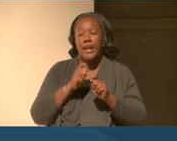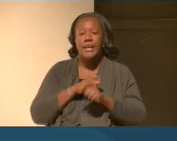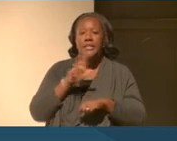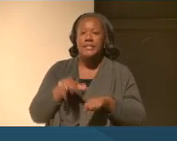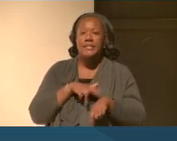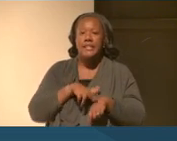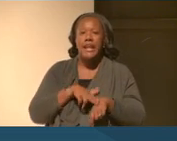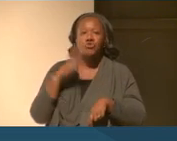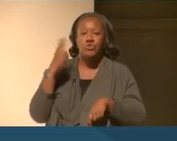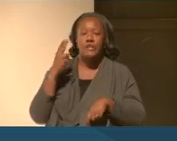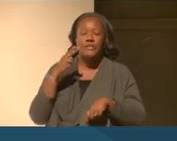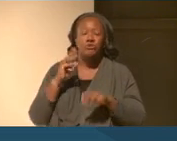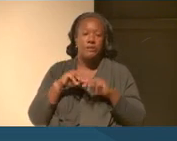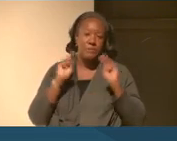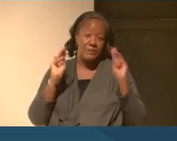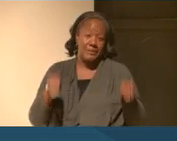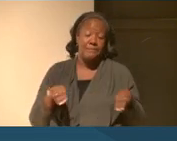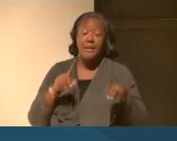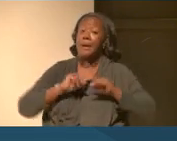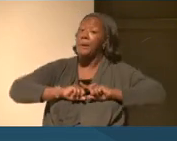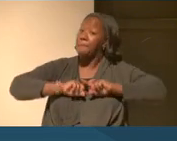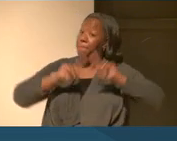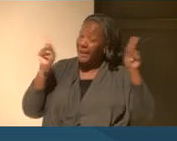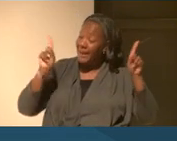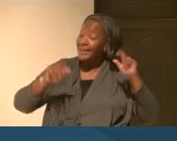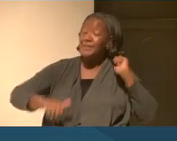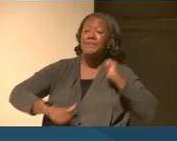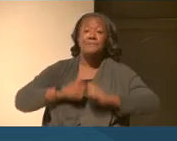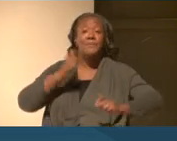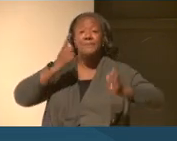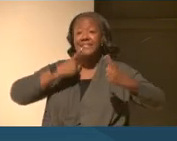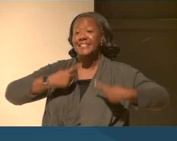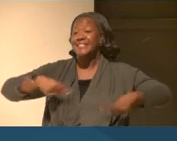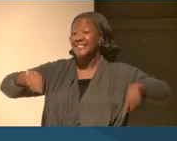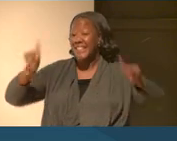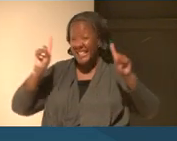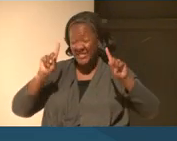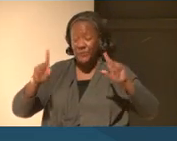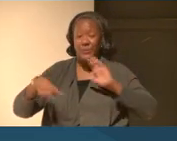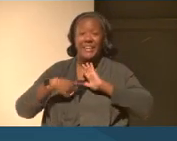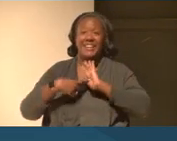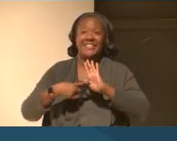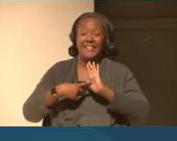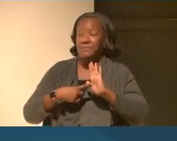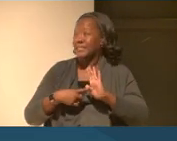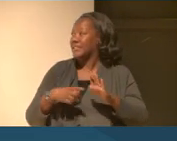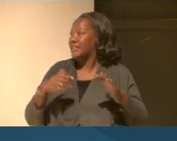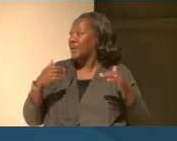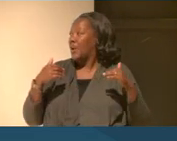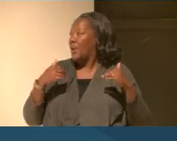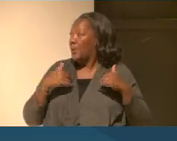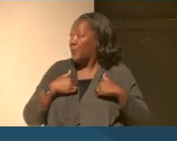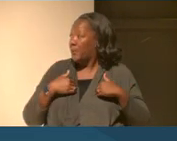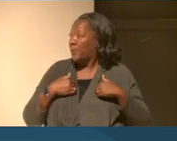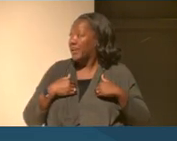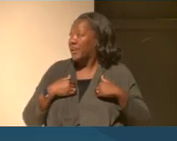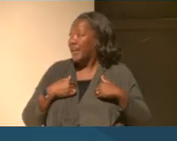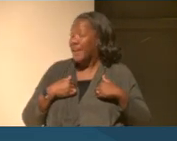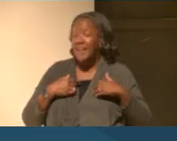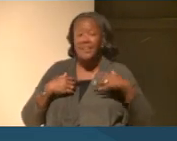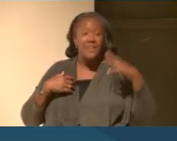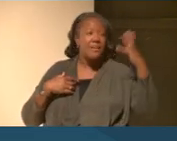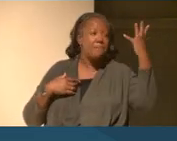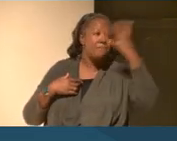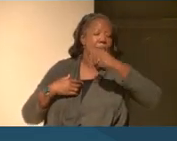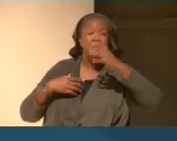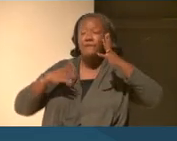really science. But it was one of the most successful exhibits that we ever ran. It had a healthy, you know, part of it was all beautifully